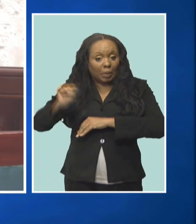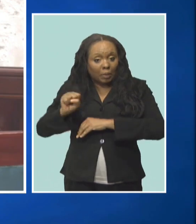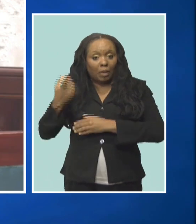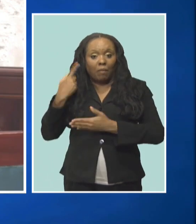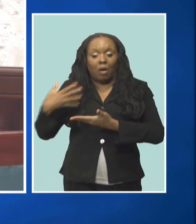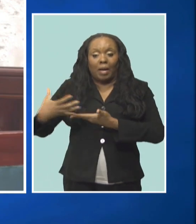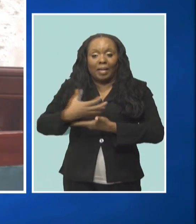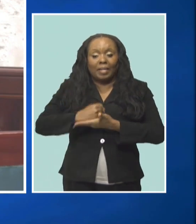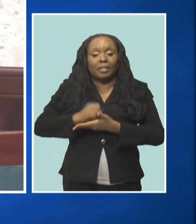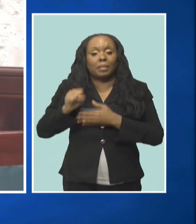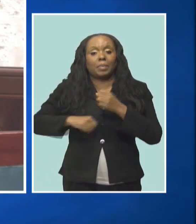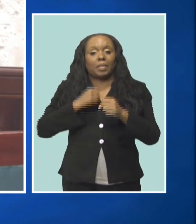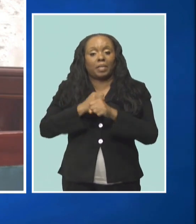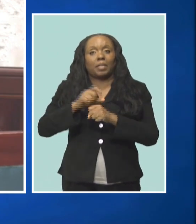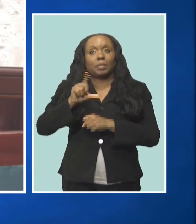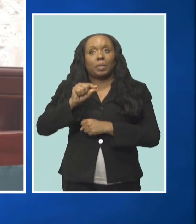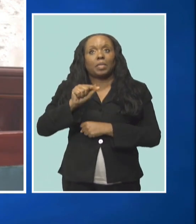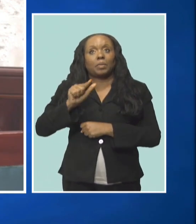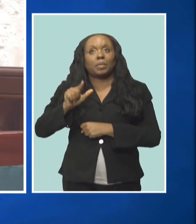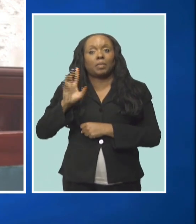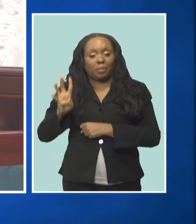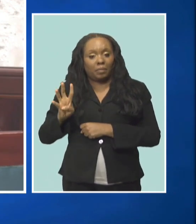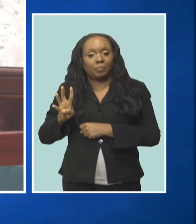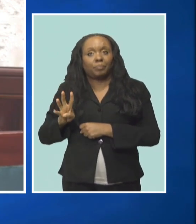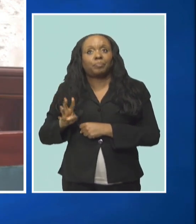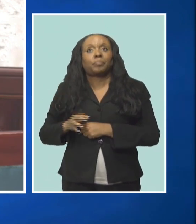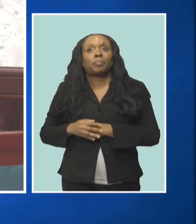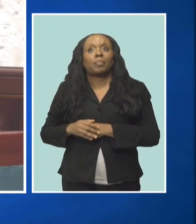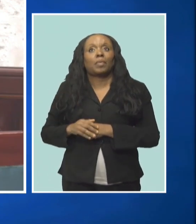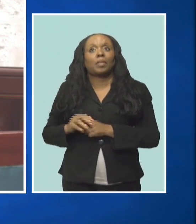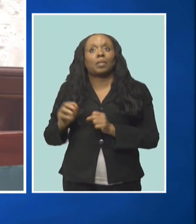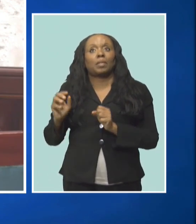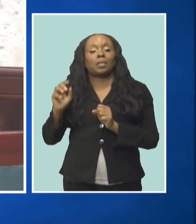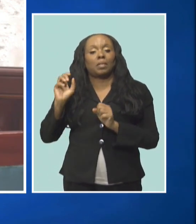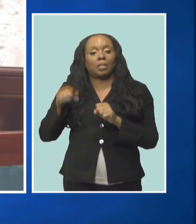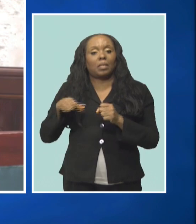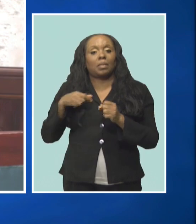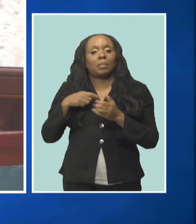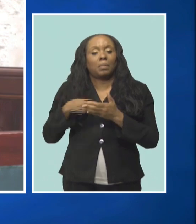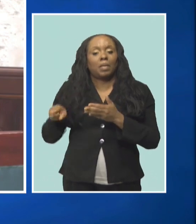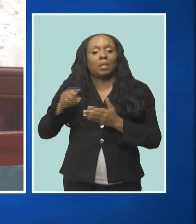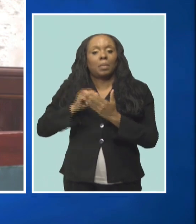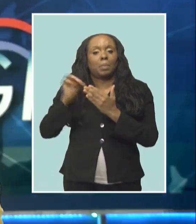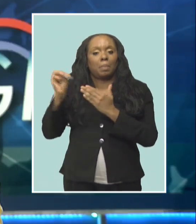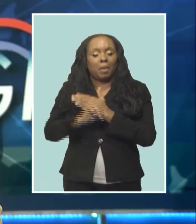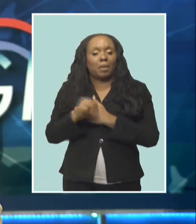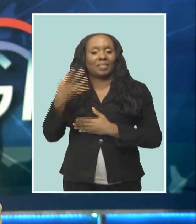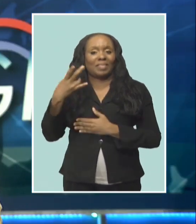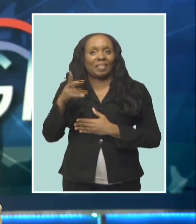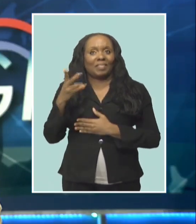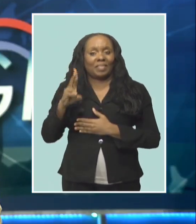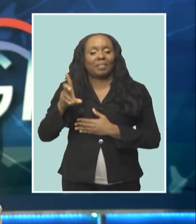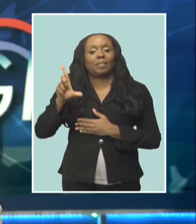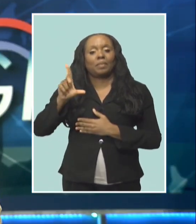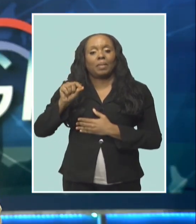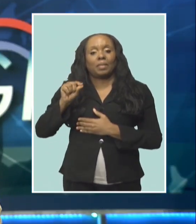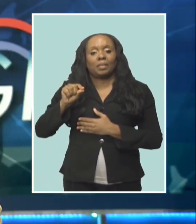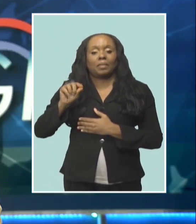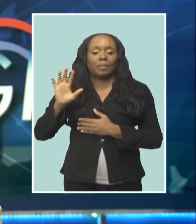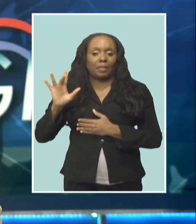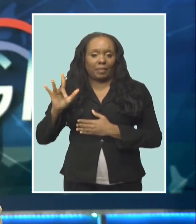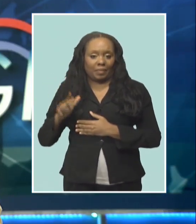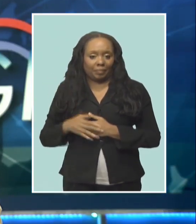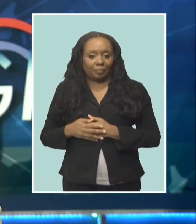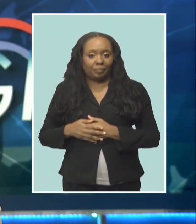income year 2024 shall be made by March 17th, 2025. Minister Strawn is